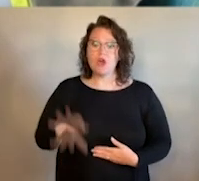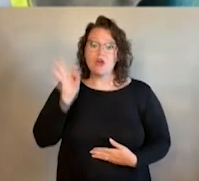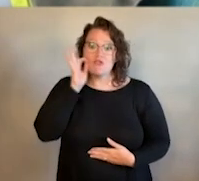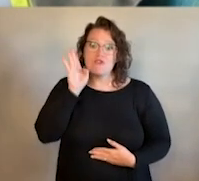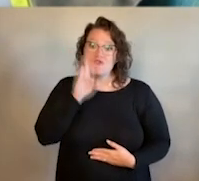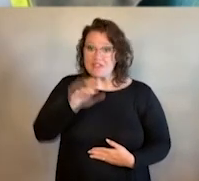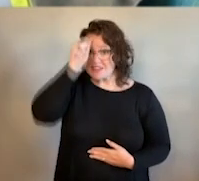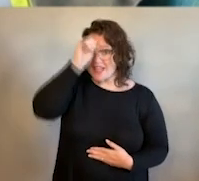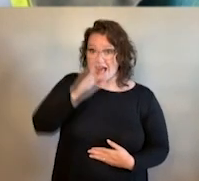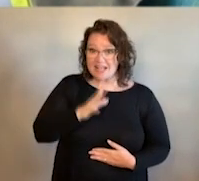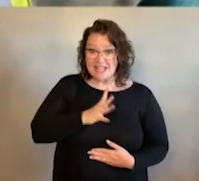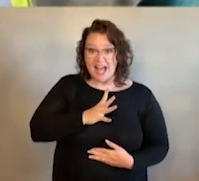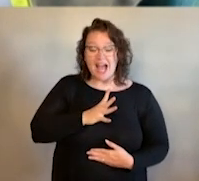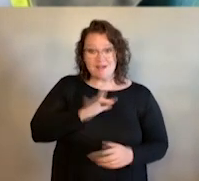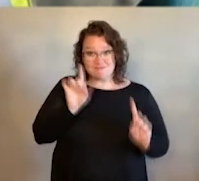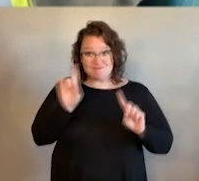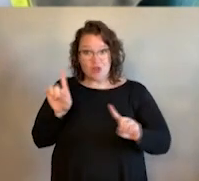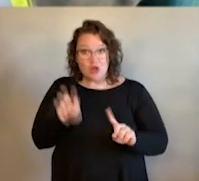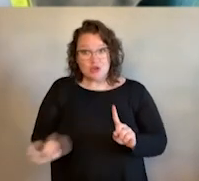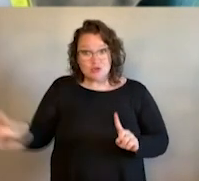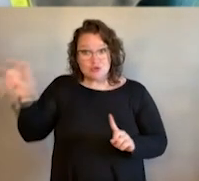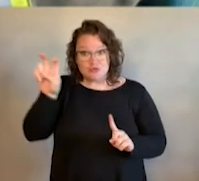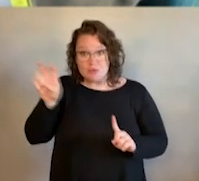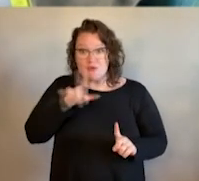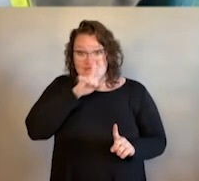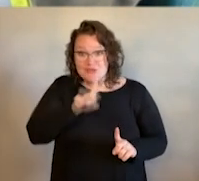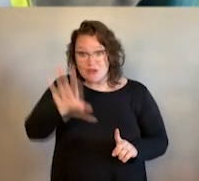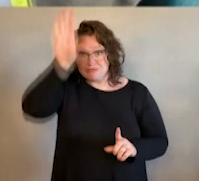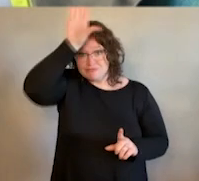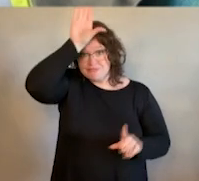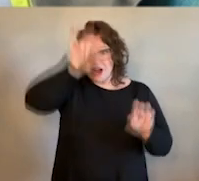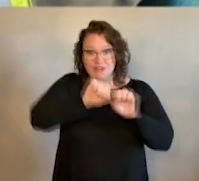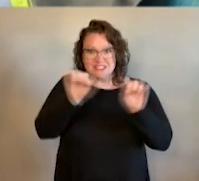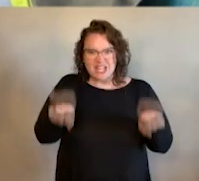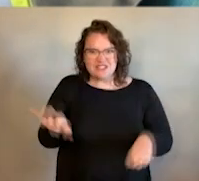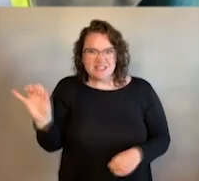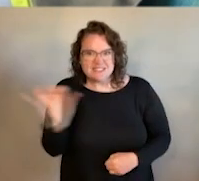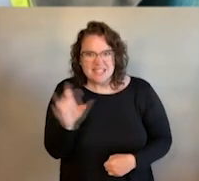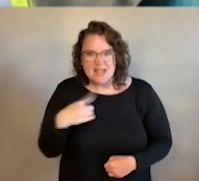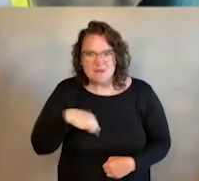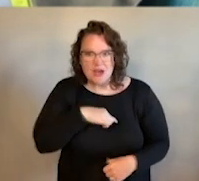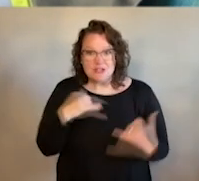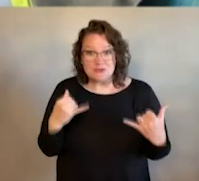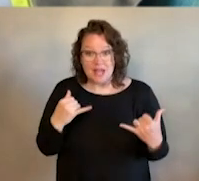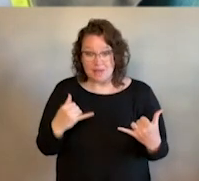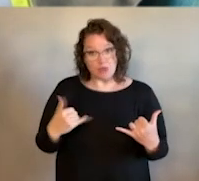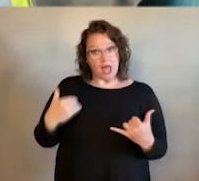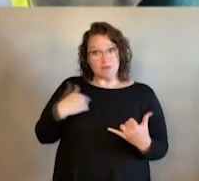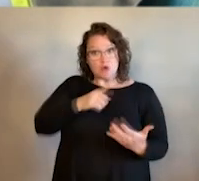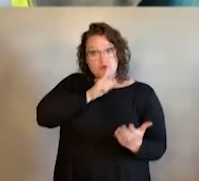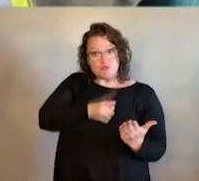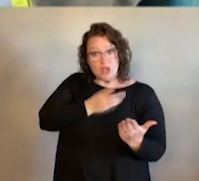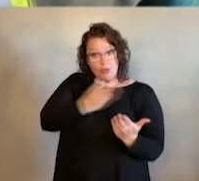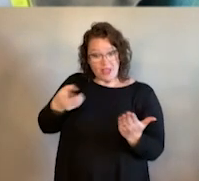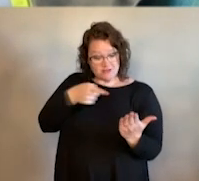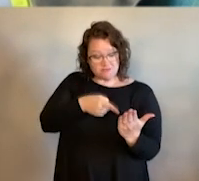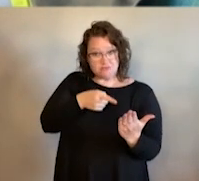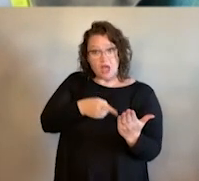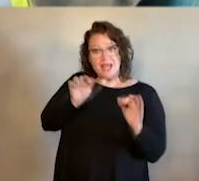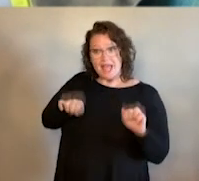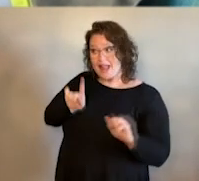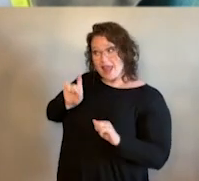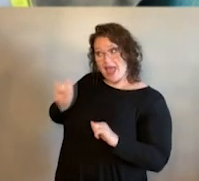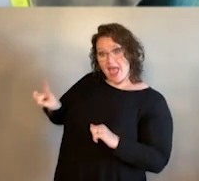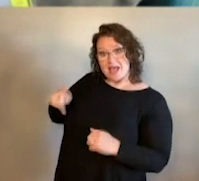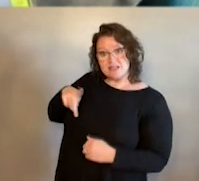a real fire station, the same way we're going to do today. And there's some really interesting things in here that we can ask Poppy about before we go